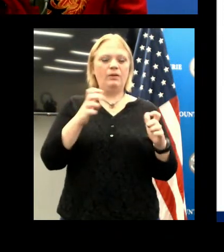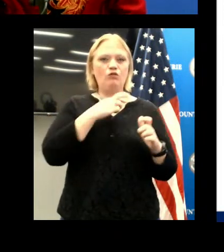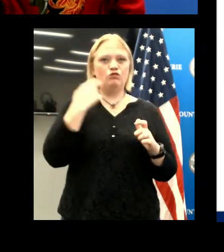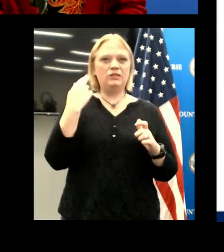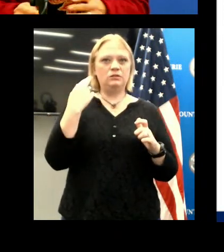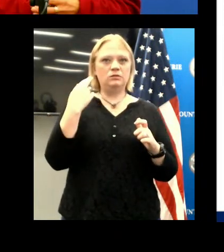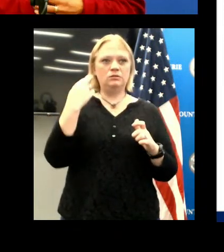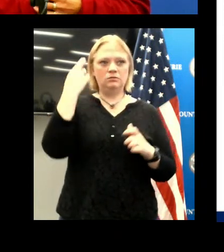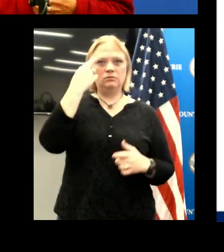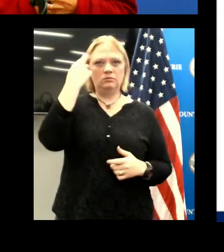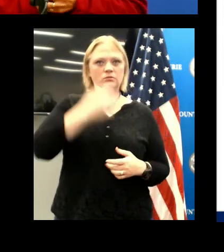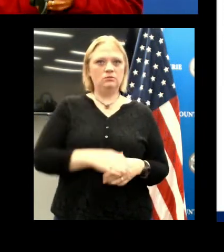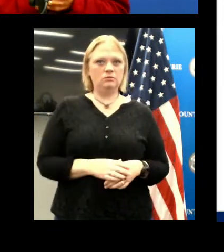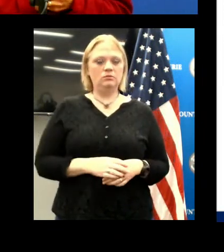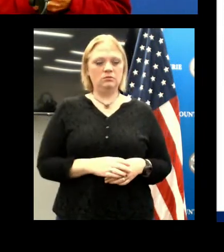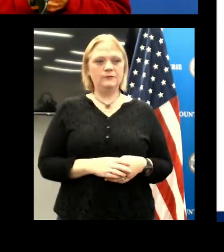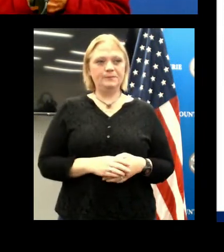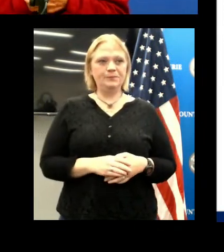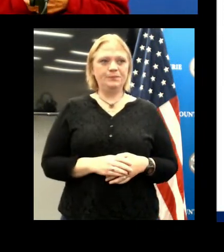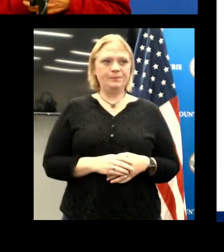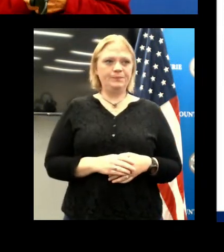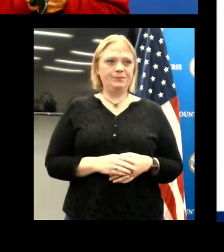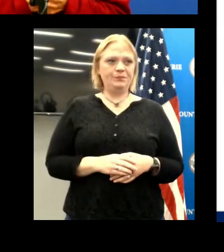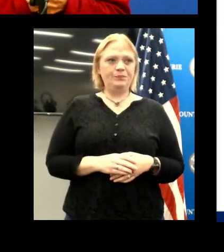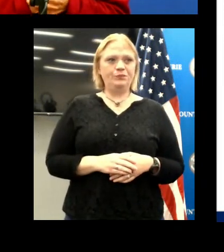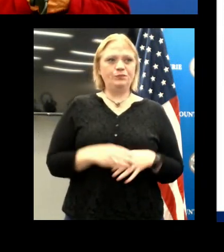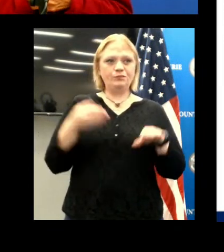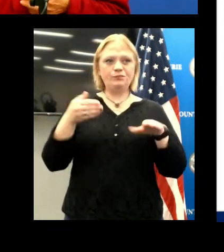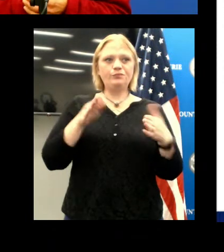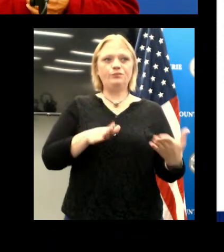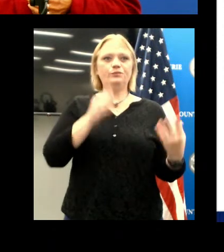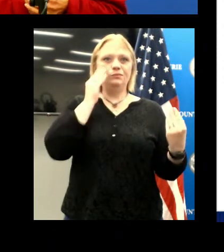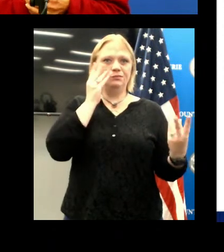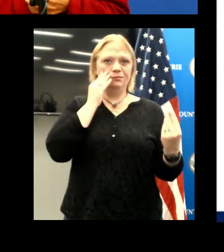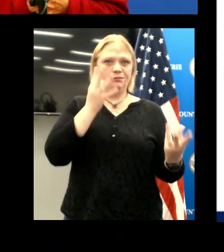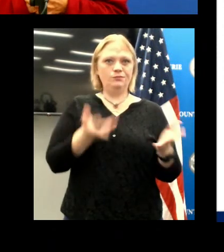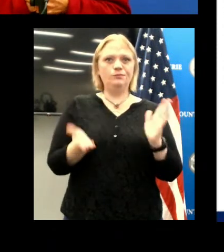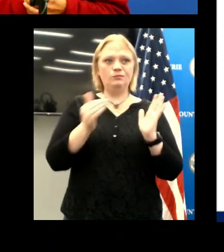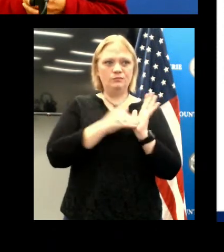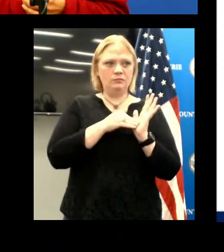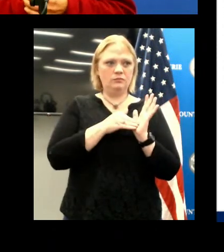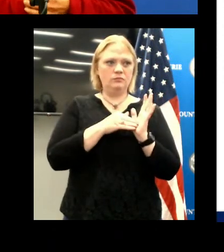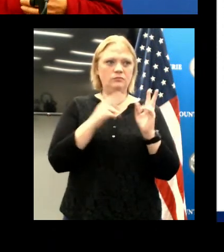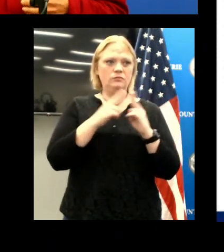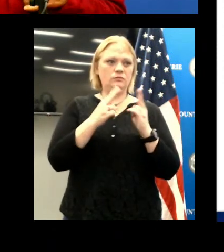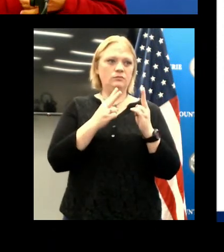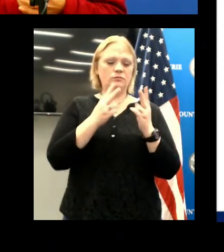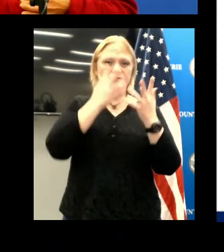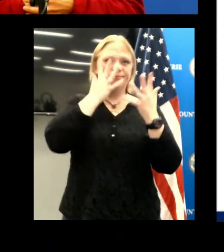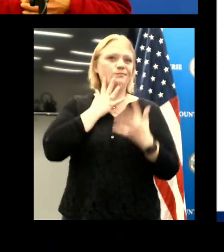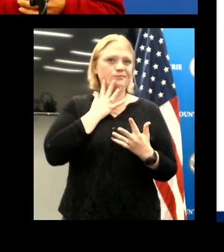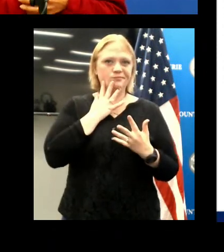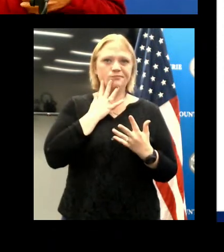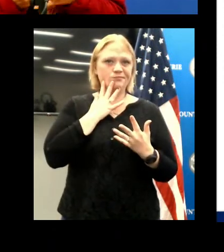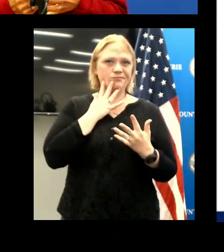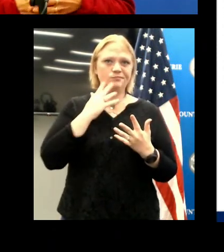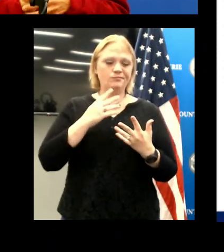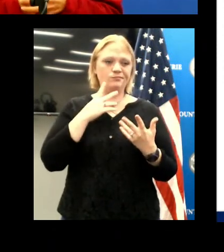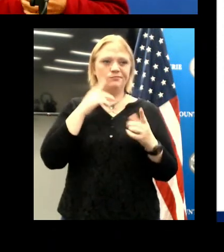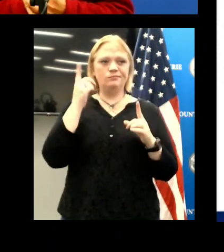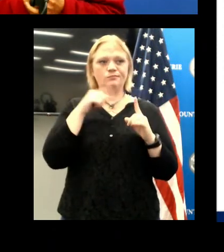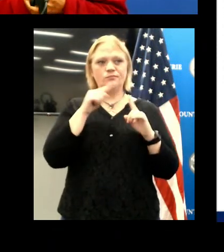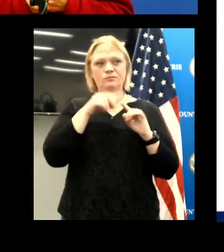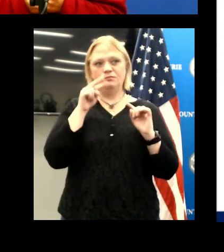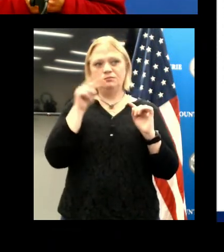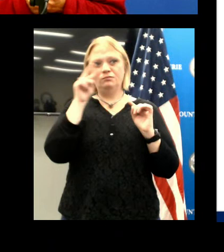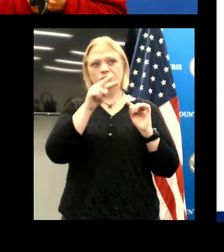County. So now we're going to look at the mortality data, and again, this is very sad, looking at the demographics